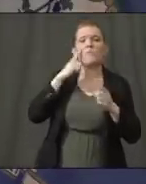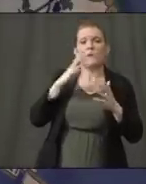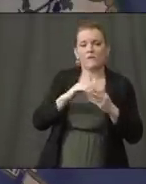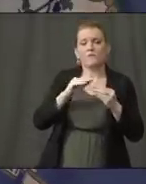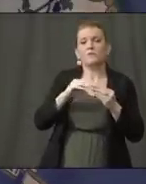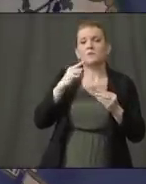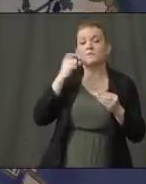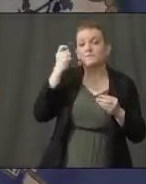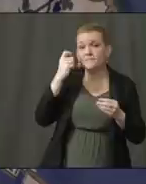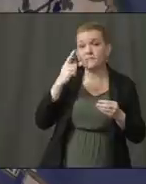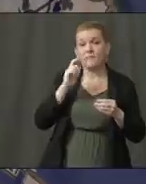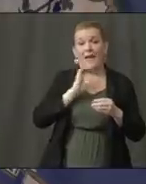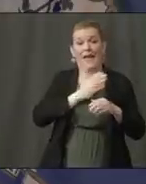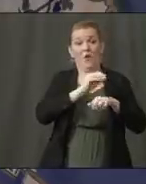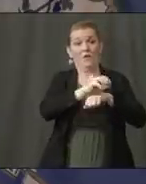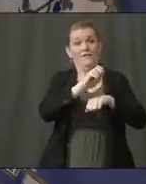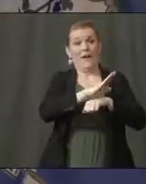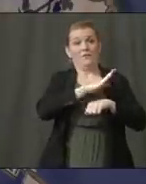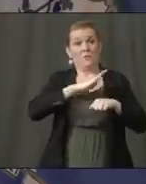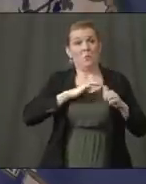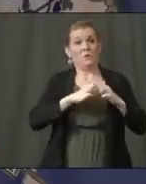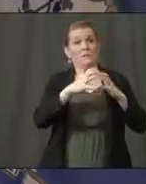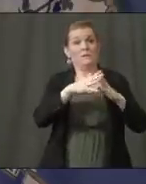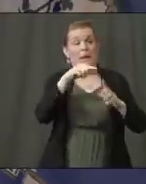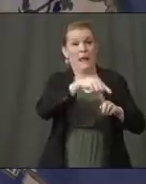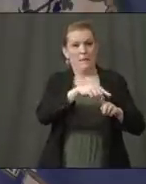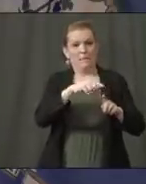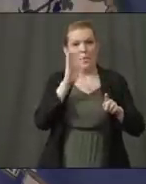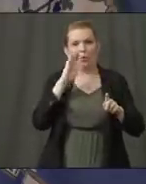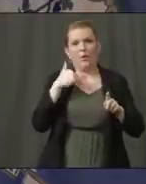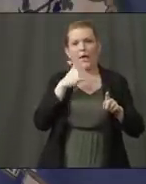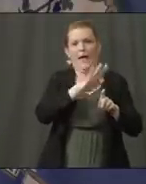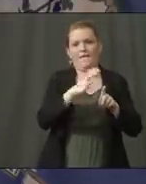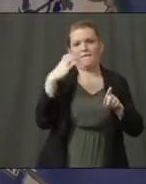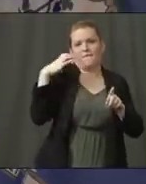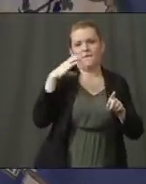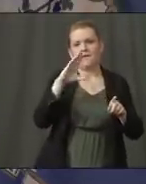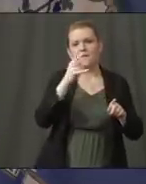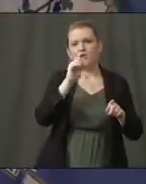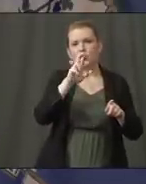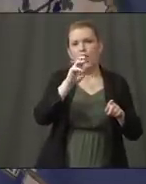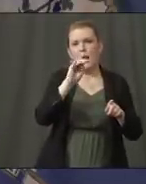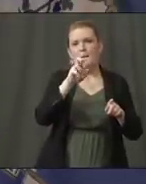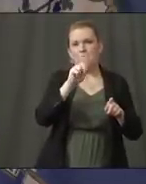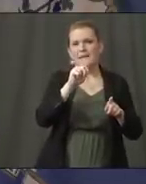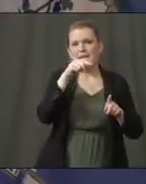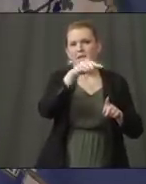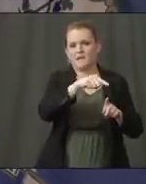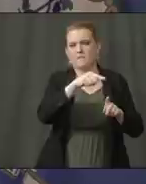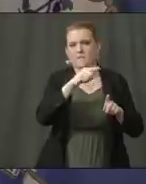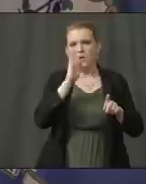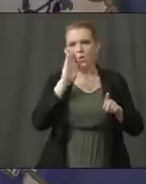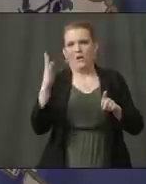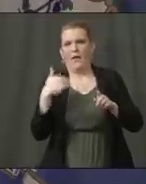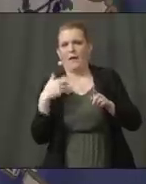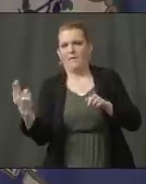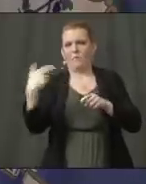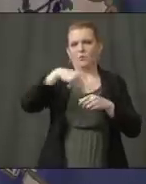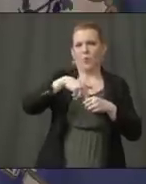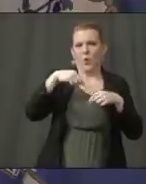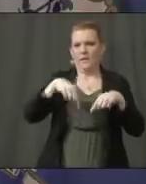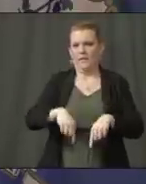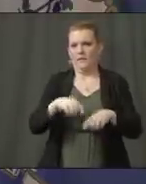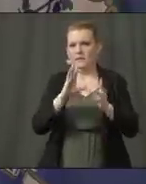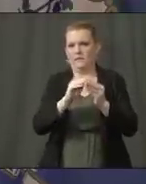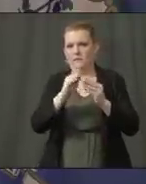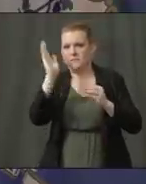our advisory board online, very soon as they get their ducks in order and get all the rest of the staff appointed.